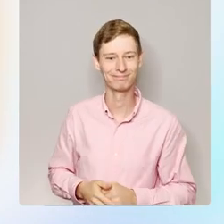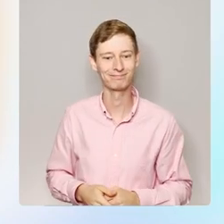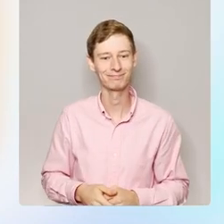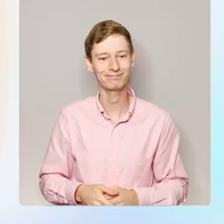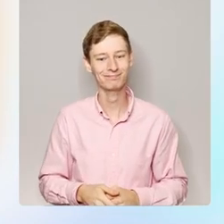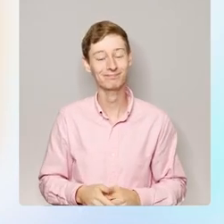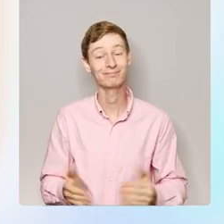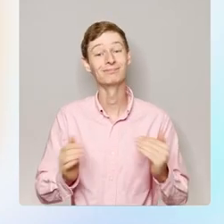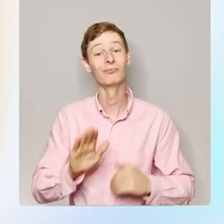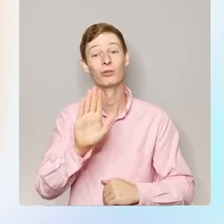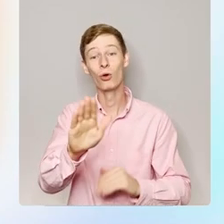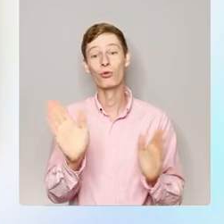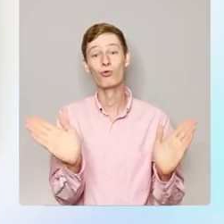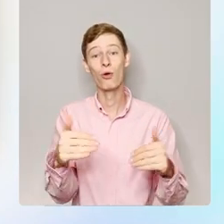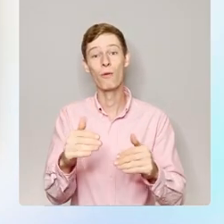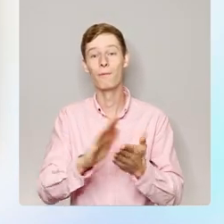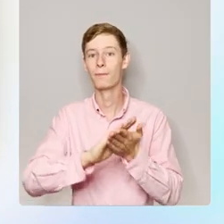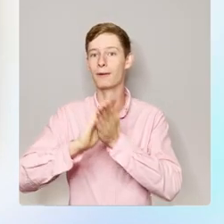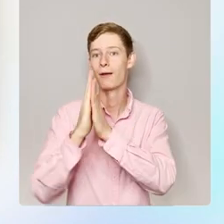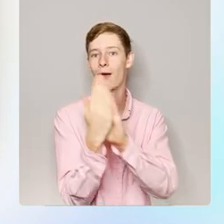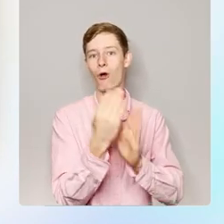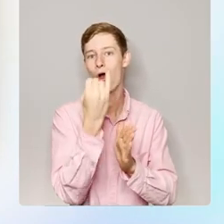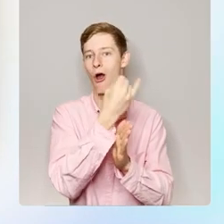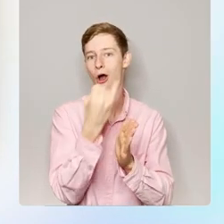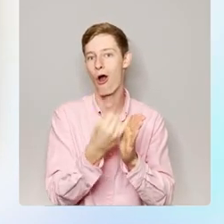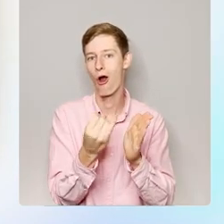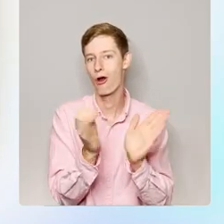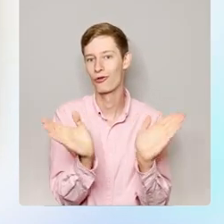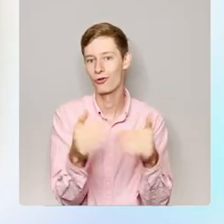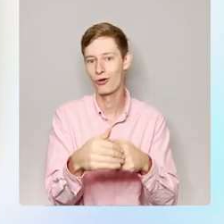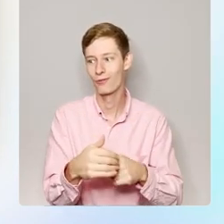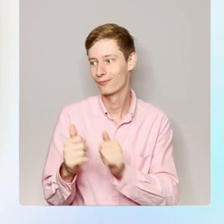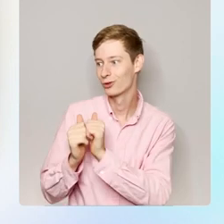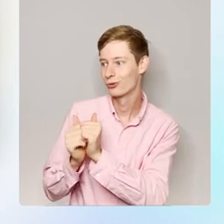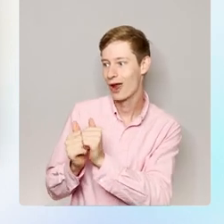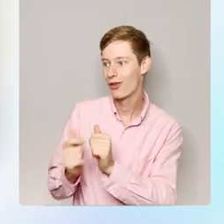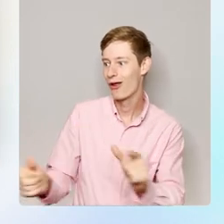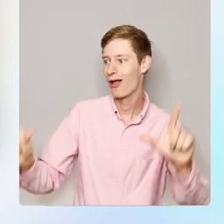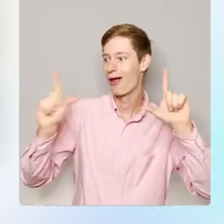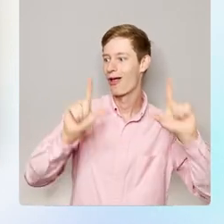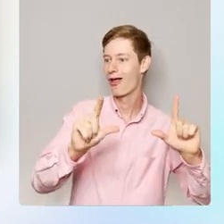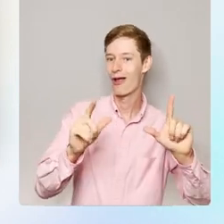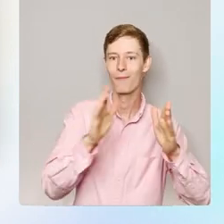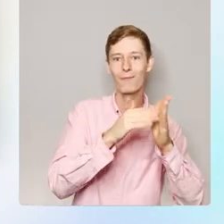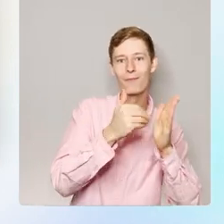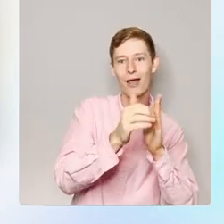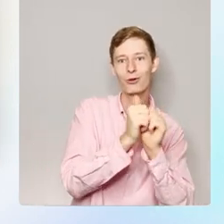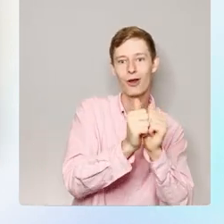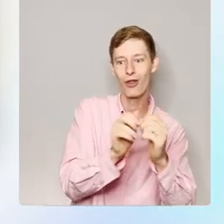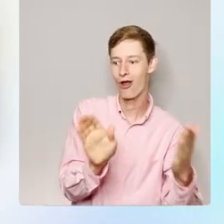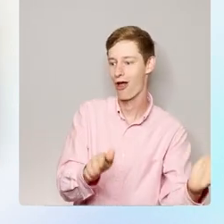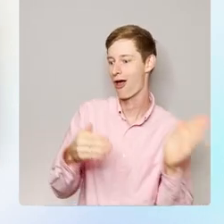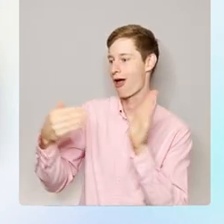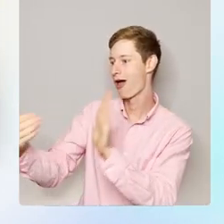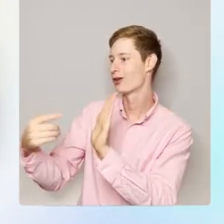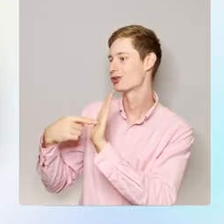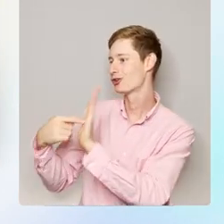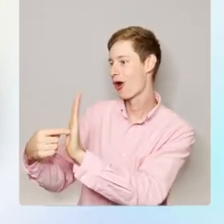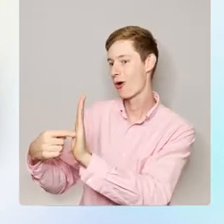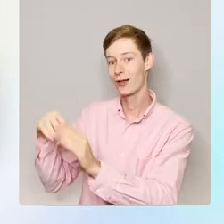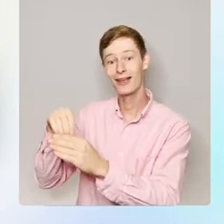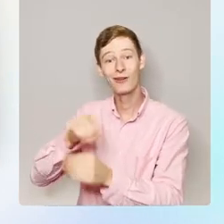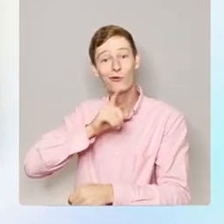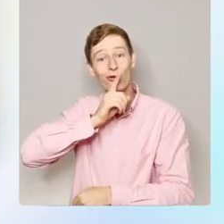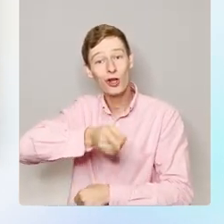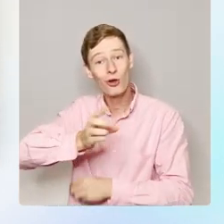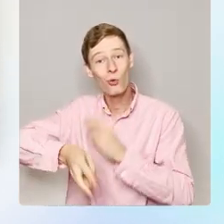Turn your room into an art studio with Painting VR. Paint with others on your virtual easel and then show your art in real-world rooms